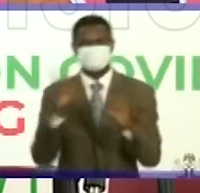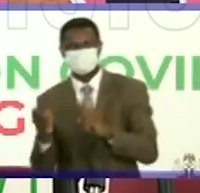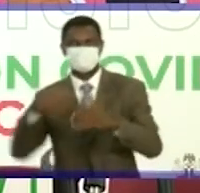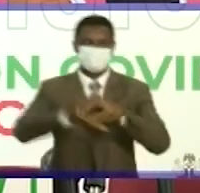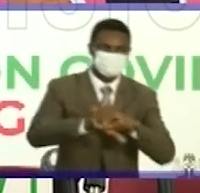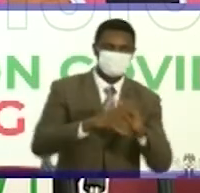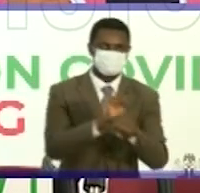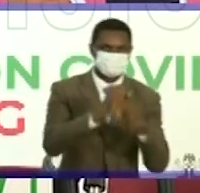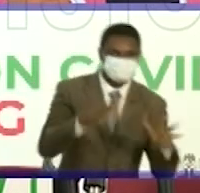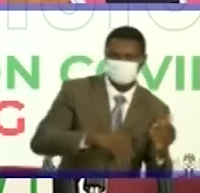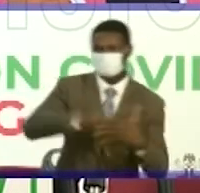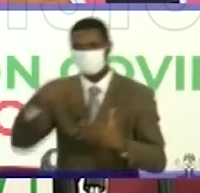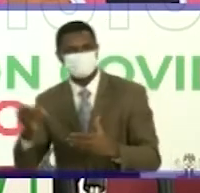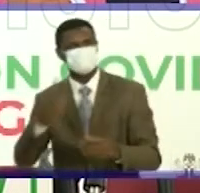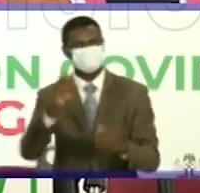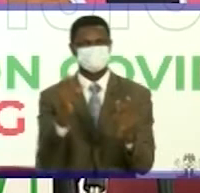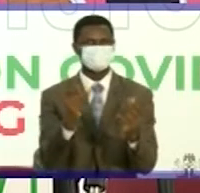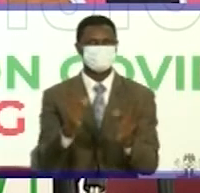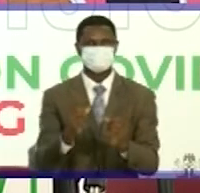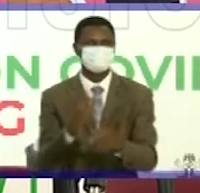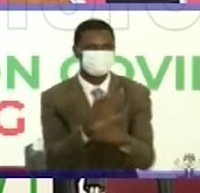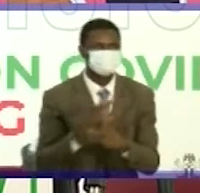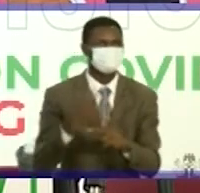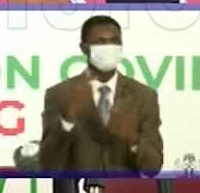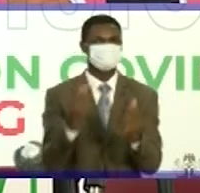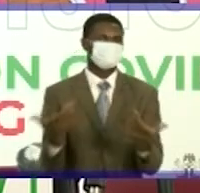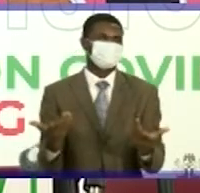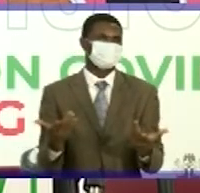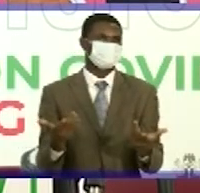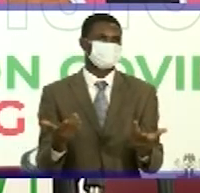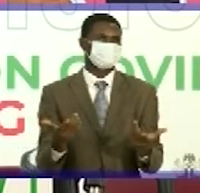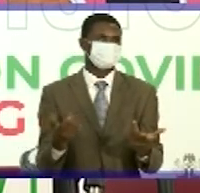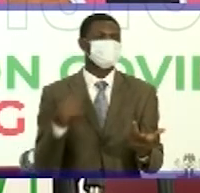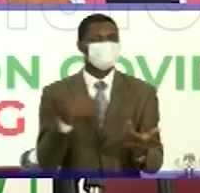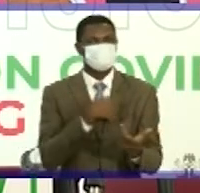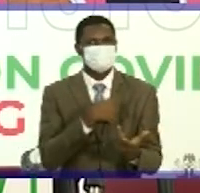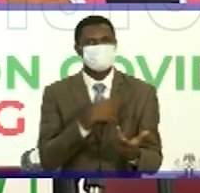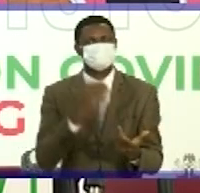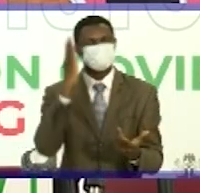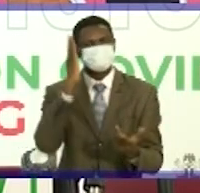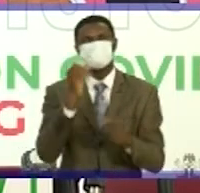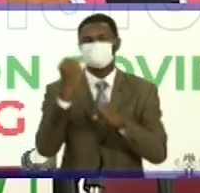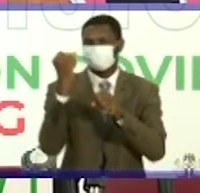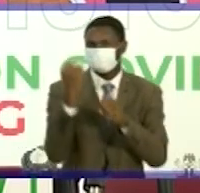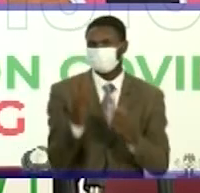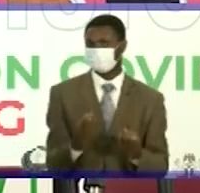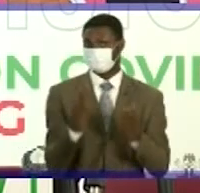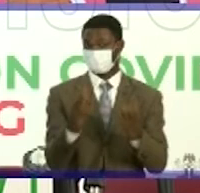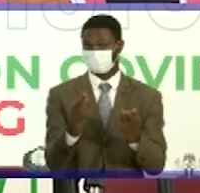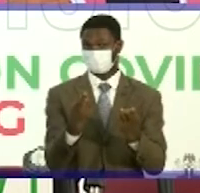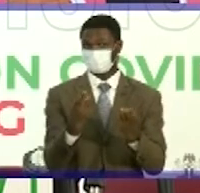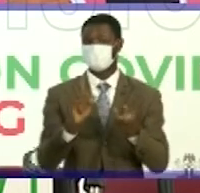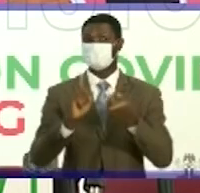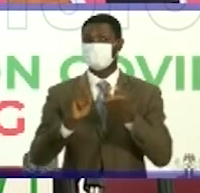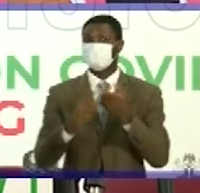able to stagger customers to get people in. But there we would strongly recommend to